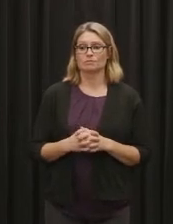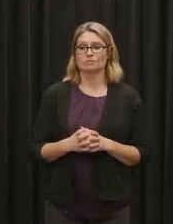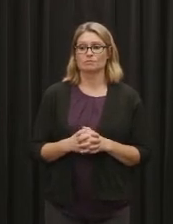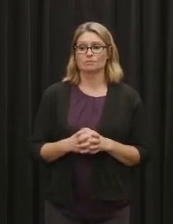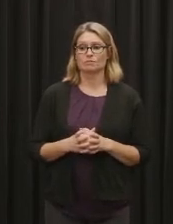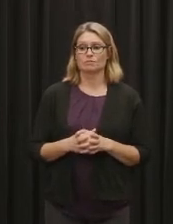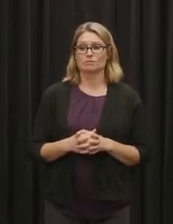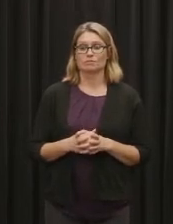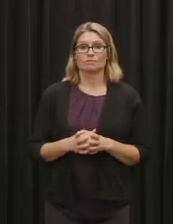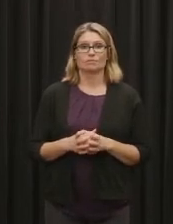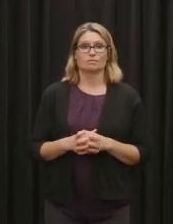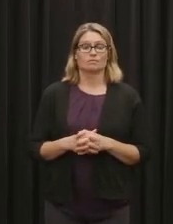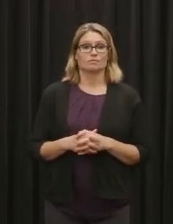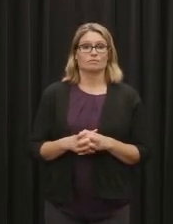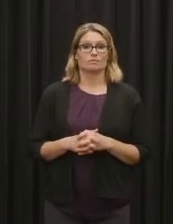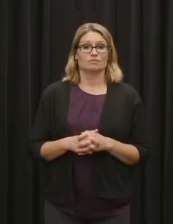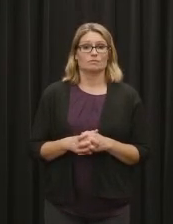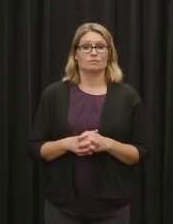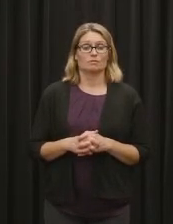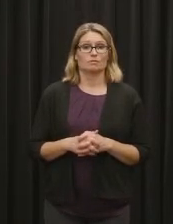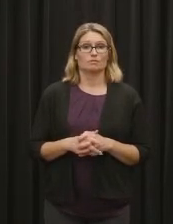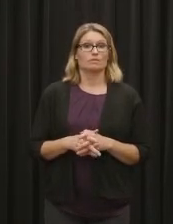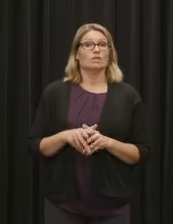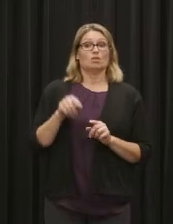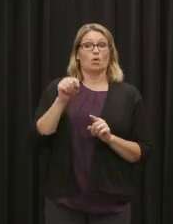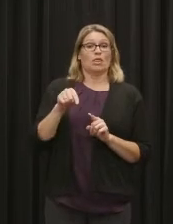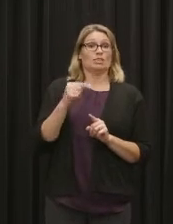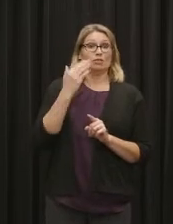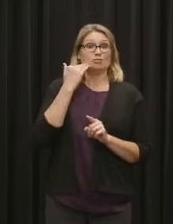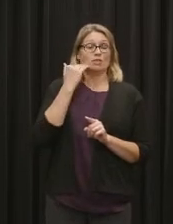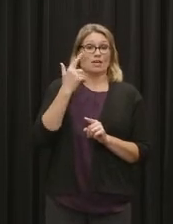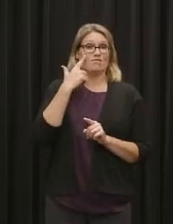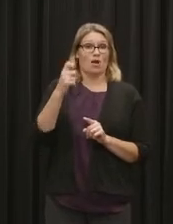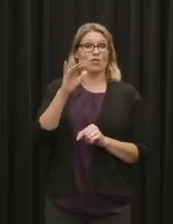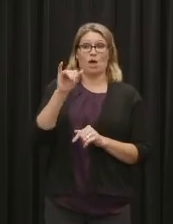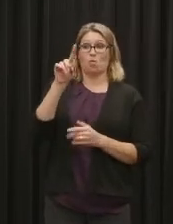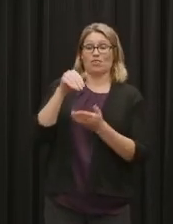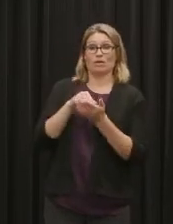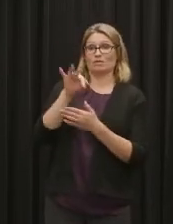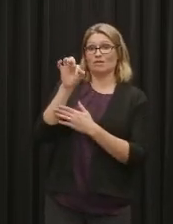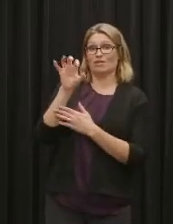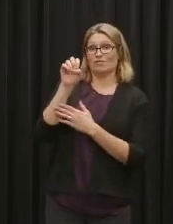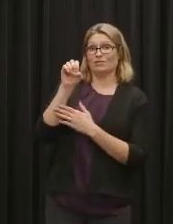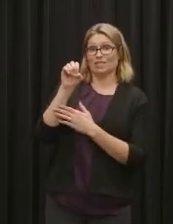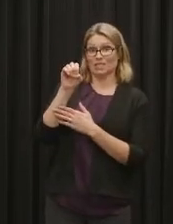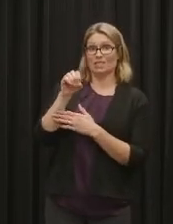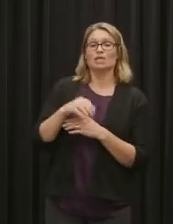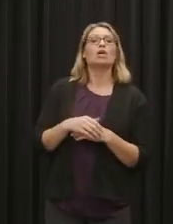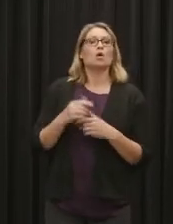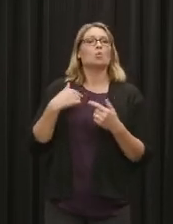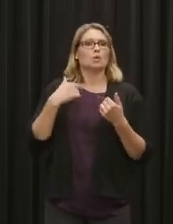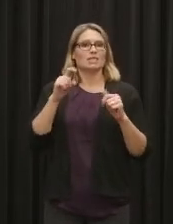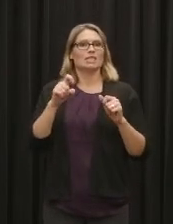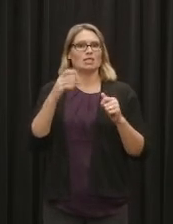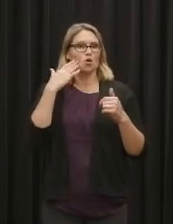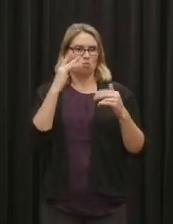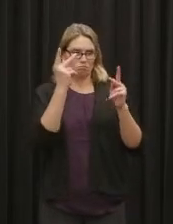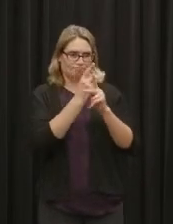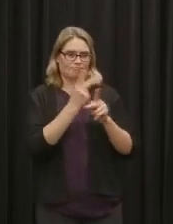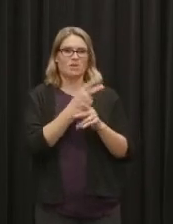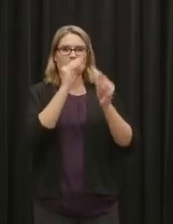recent announcement as to the exact quantities of this, we are continuing to finalize the specific